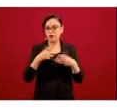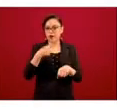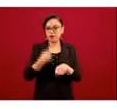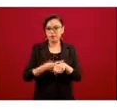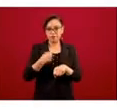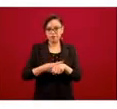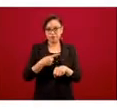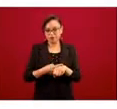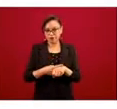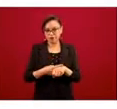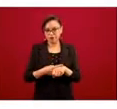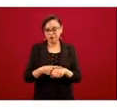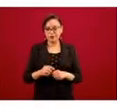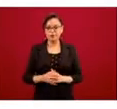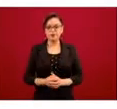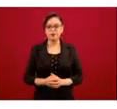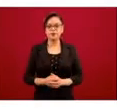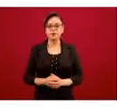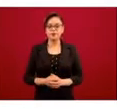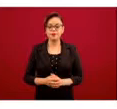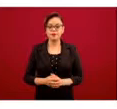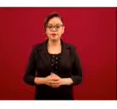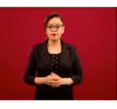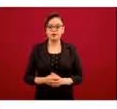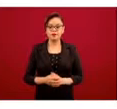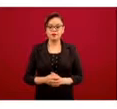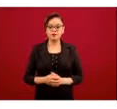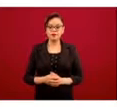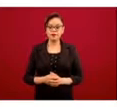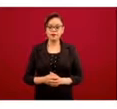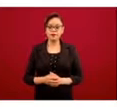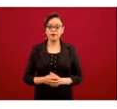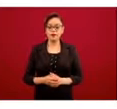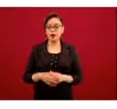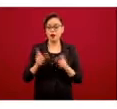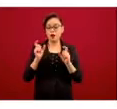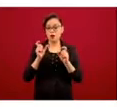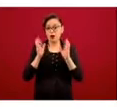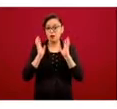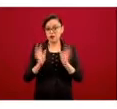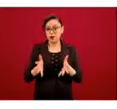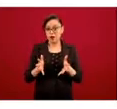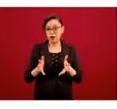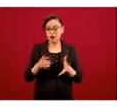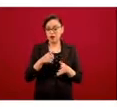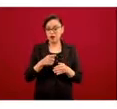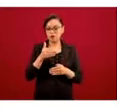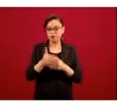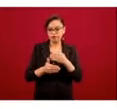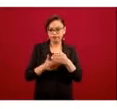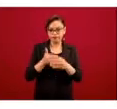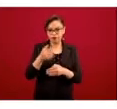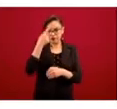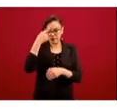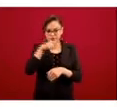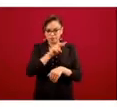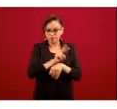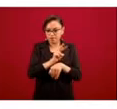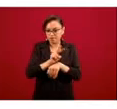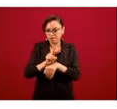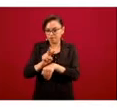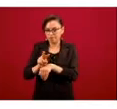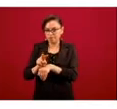confirmed cases, in directly observed and confirmed cases. We've been saying since the process